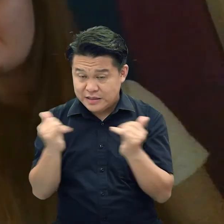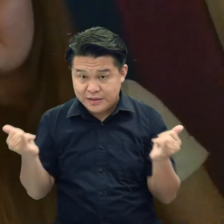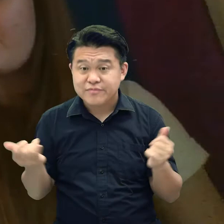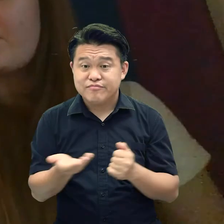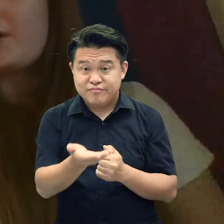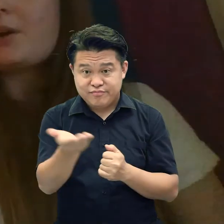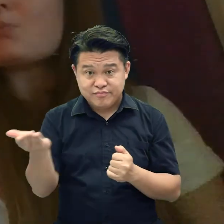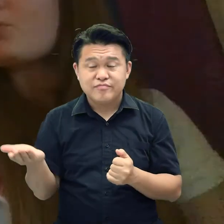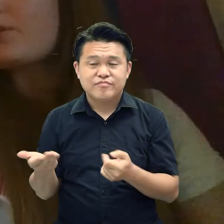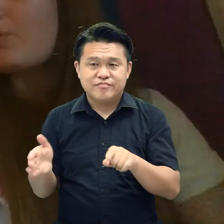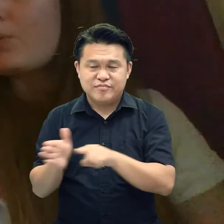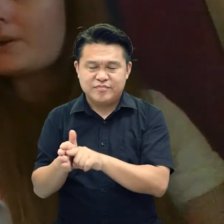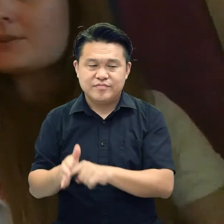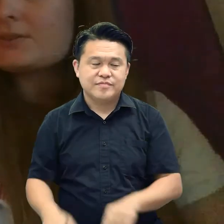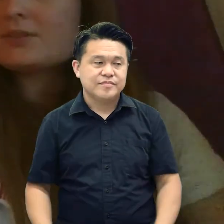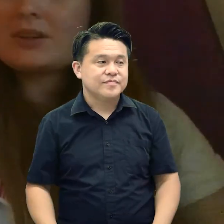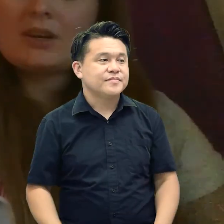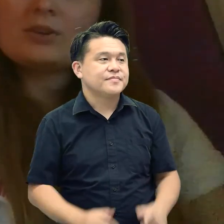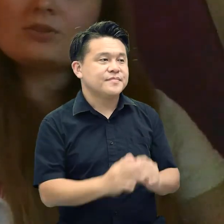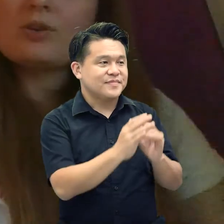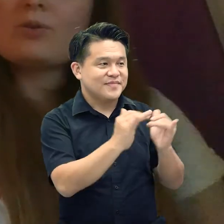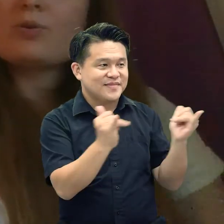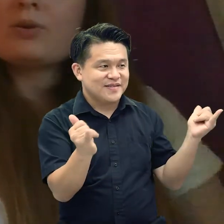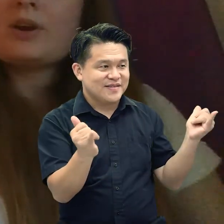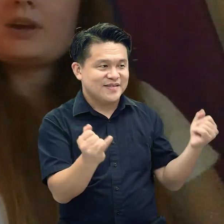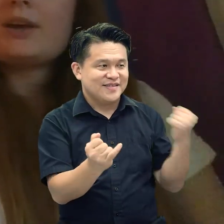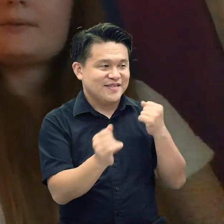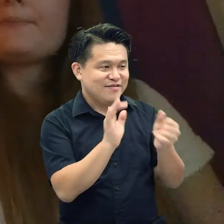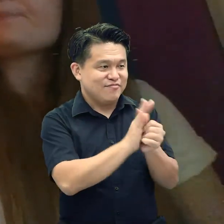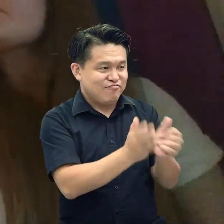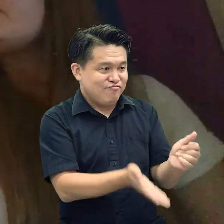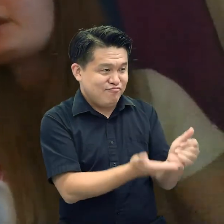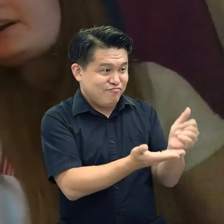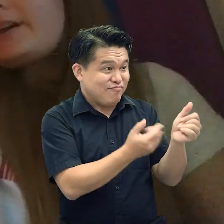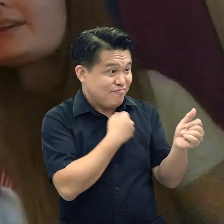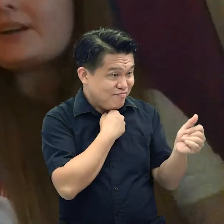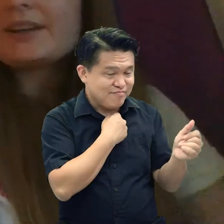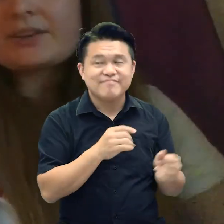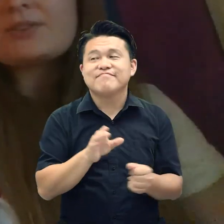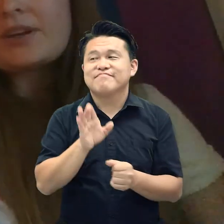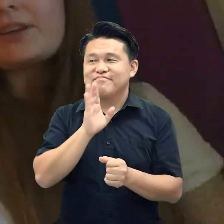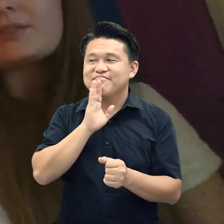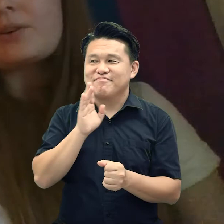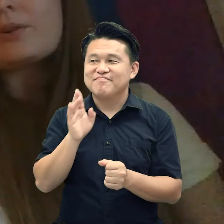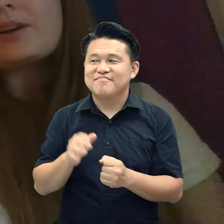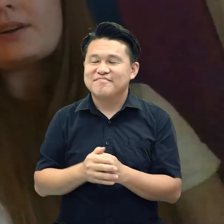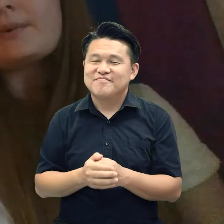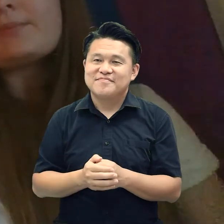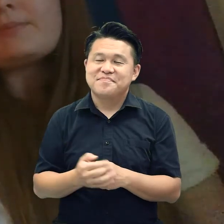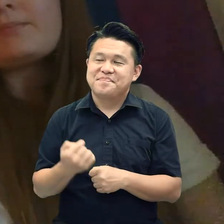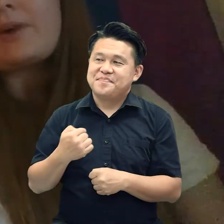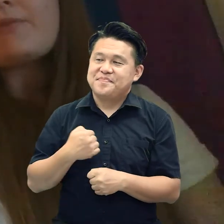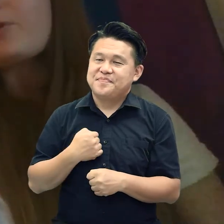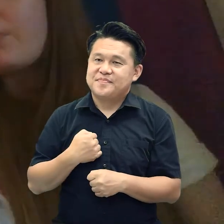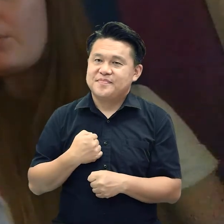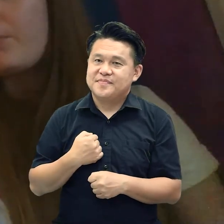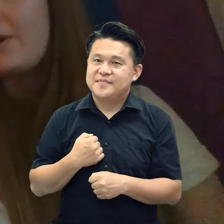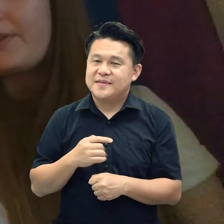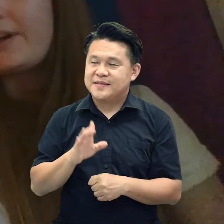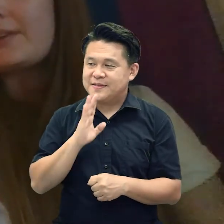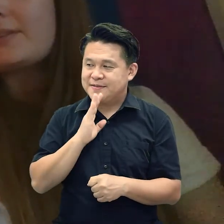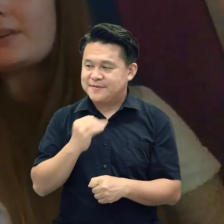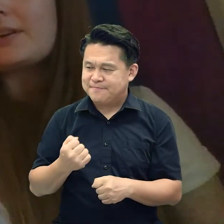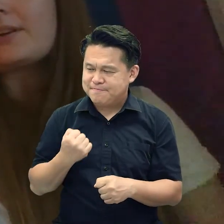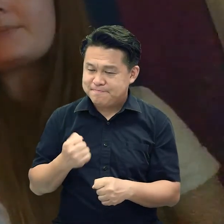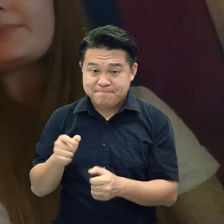has failed them more than once. So Just to inspire people. yeah, I guess so. I'm very bold